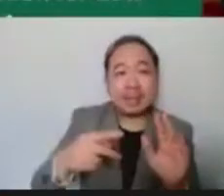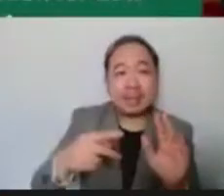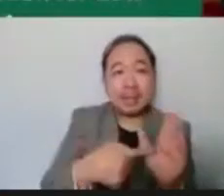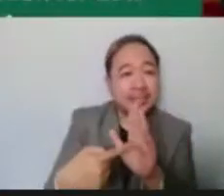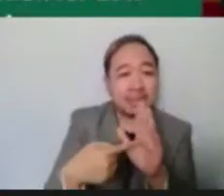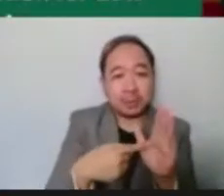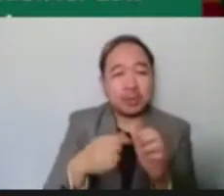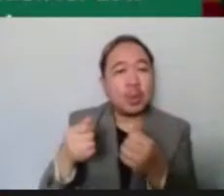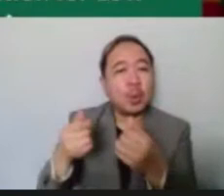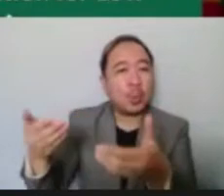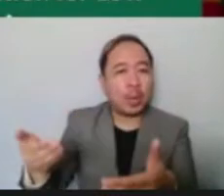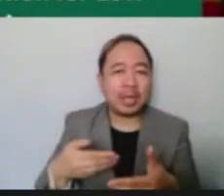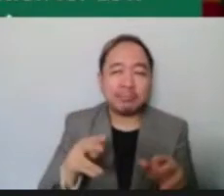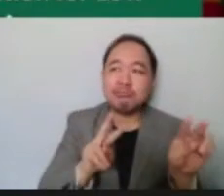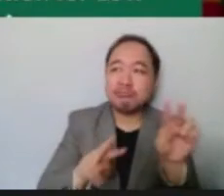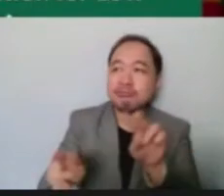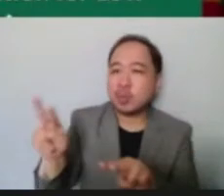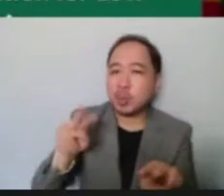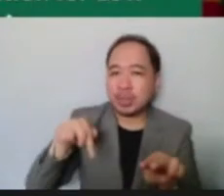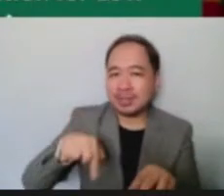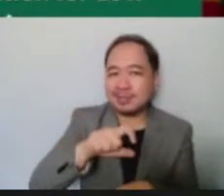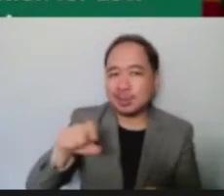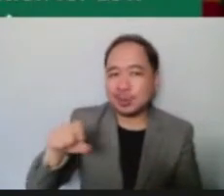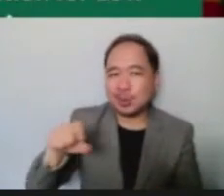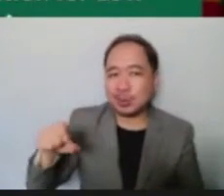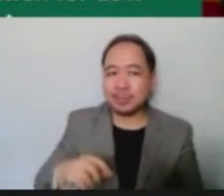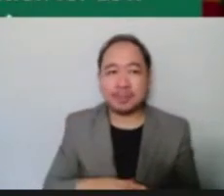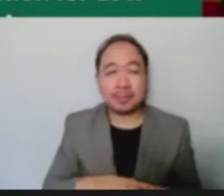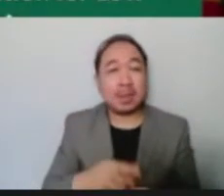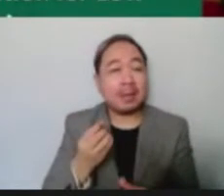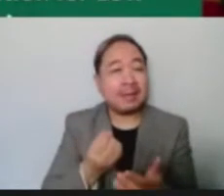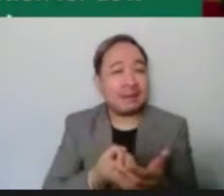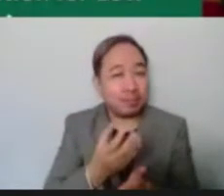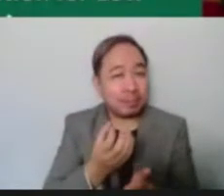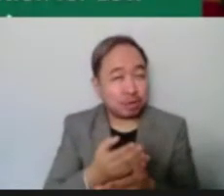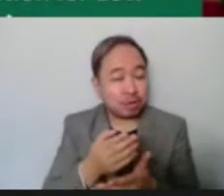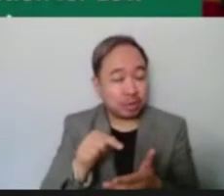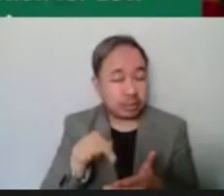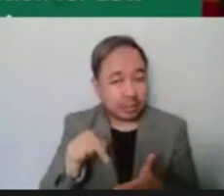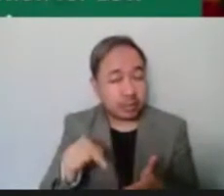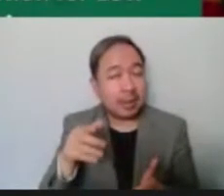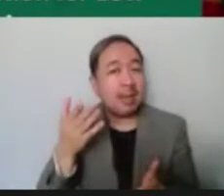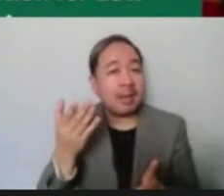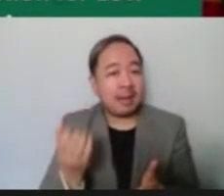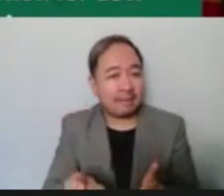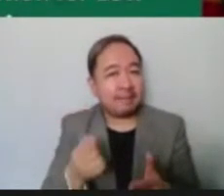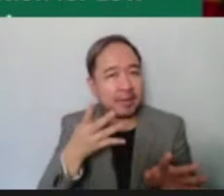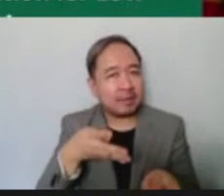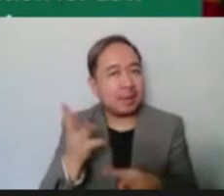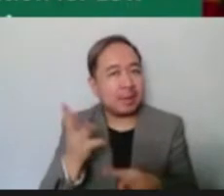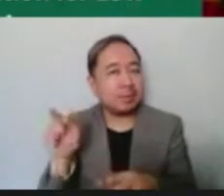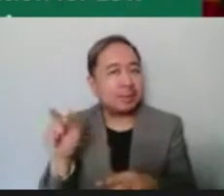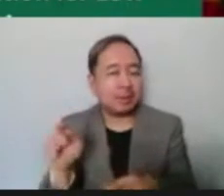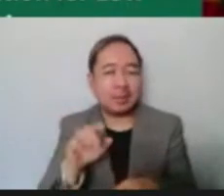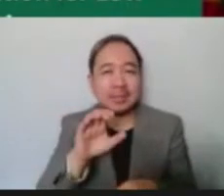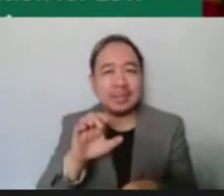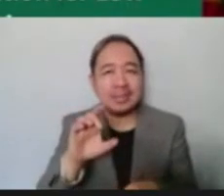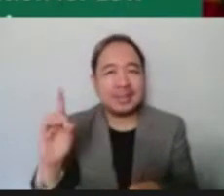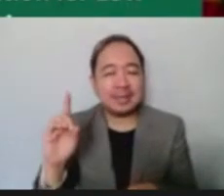this week also all the information is available on CD website